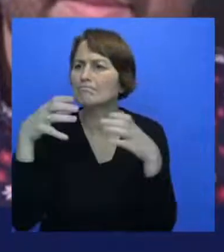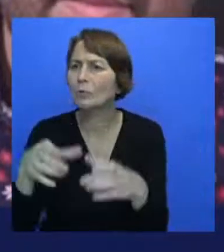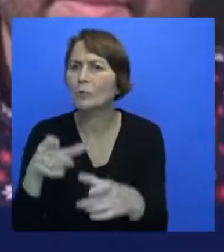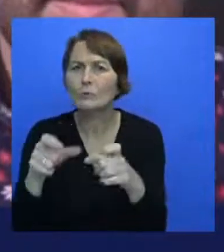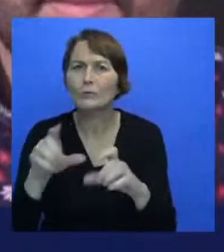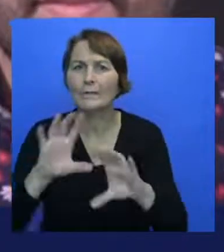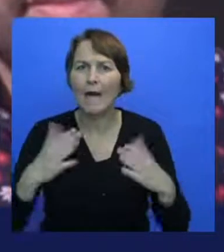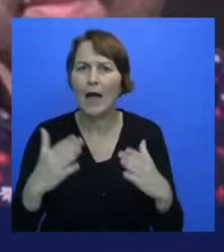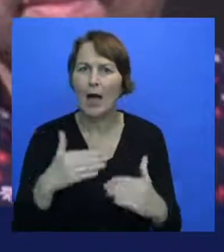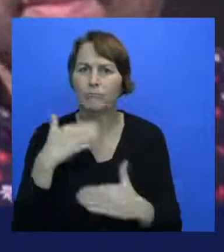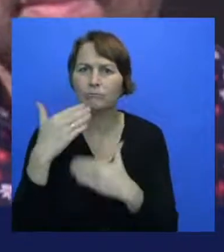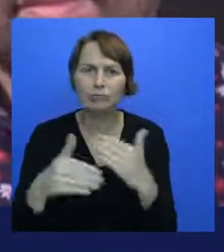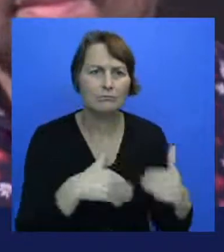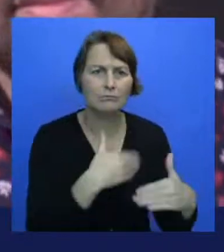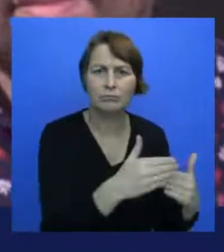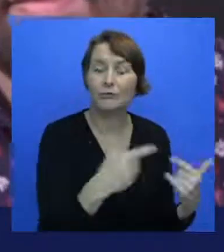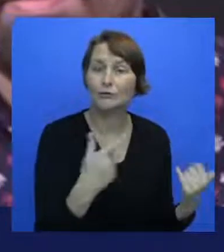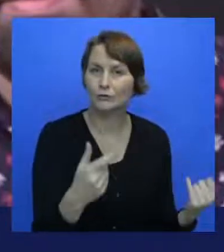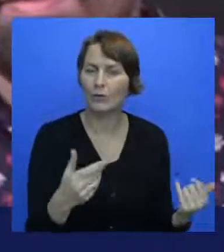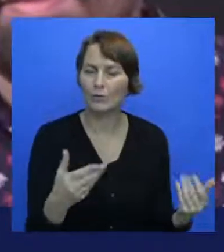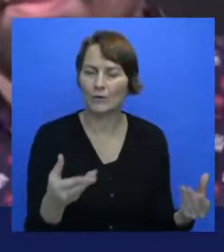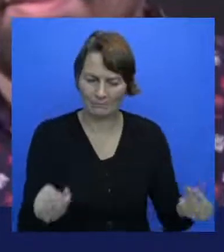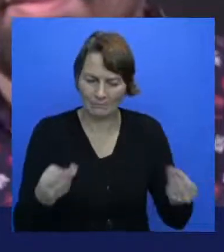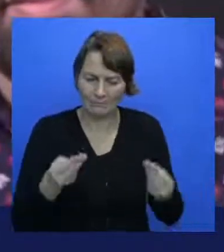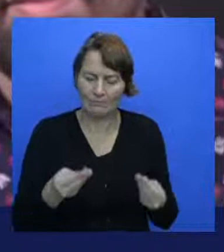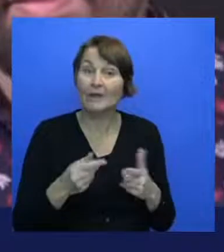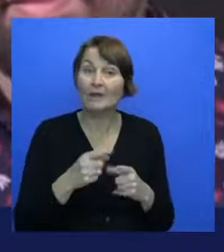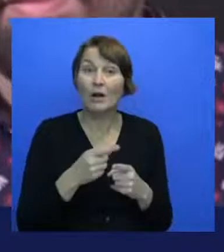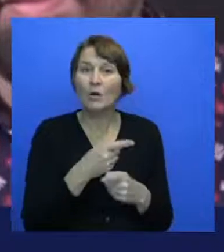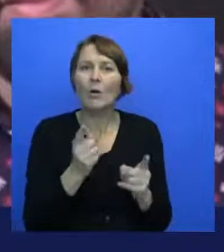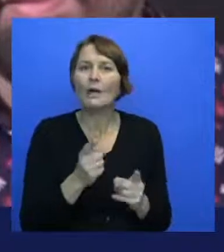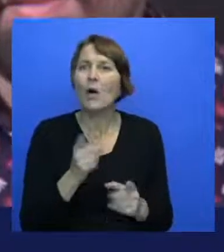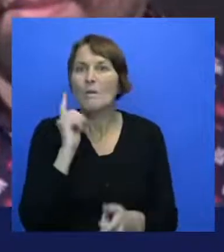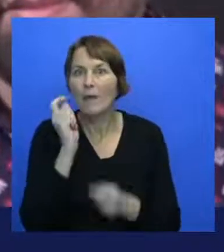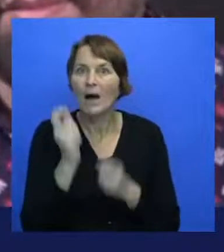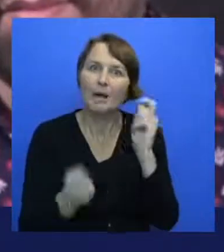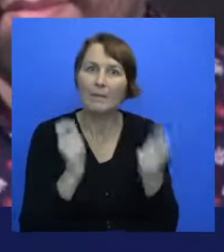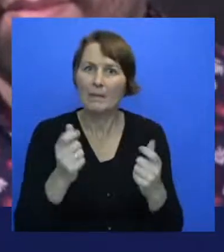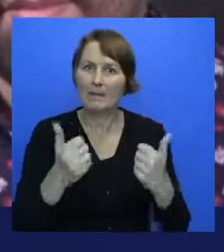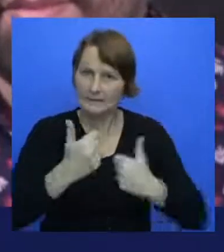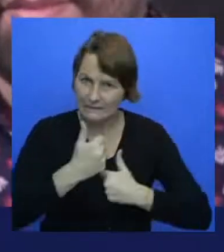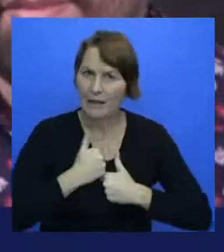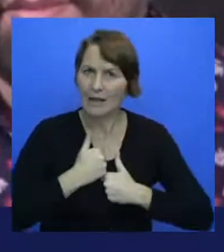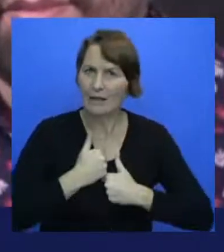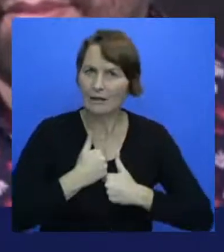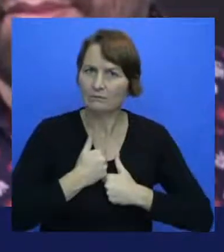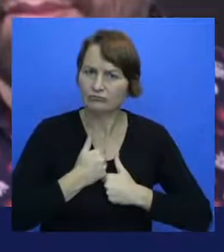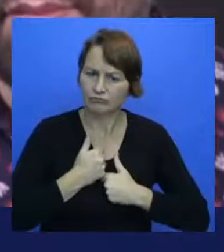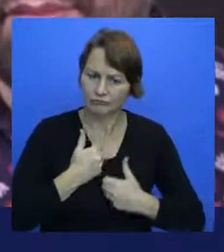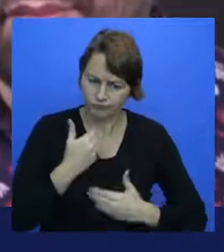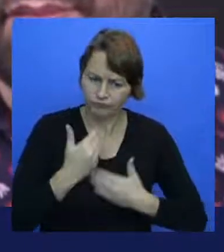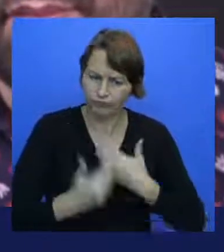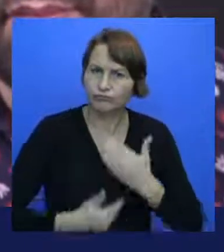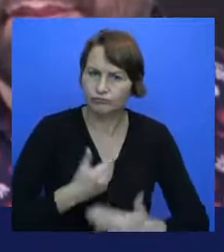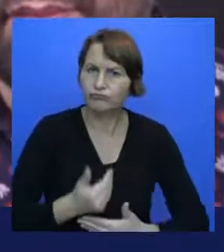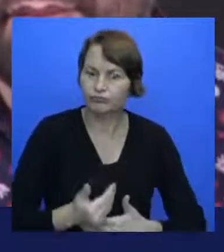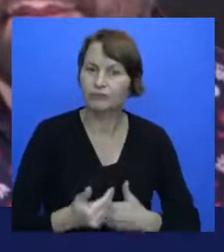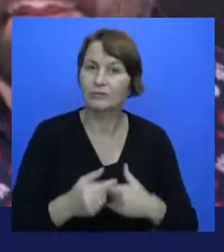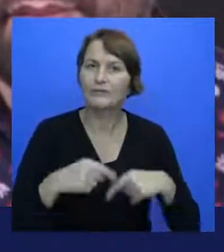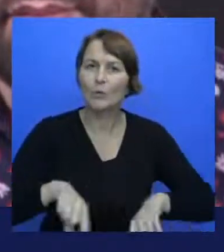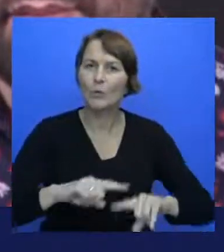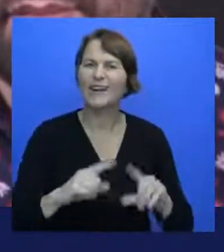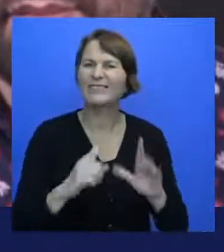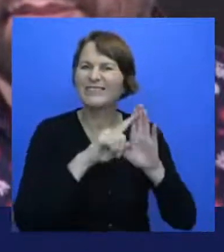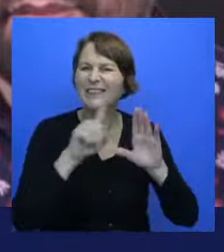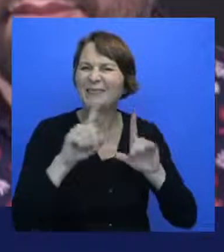that, you know, not only do we make available to our customers, but we practice it ourselves as we go and develop all of our own models. We've put a series of